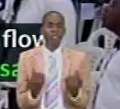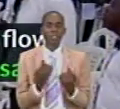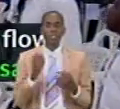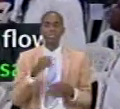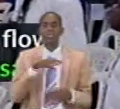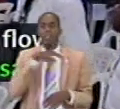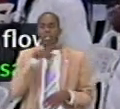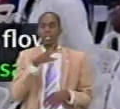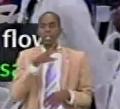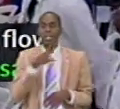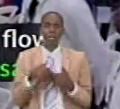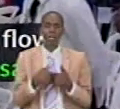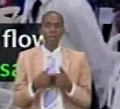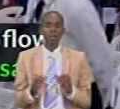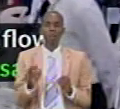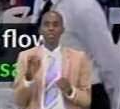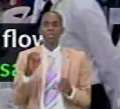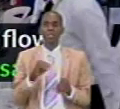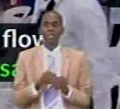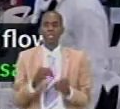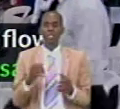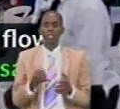since days